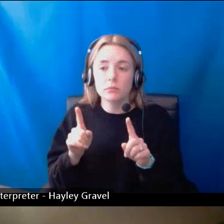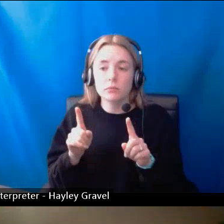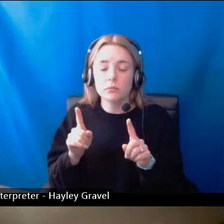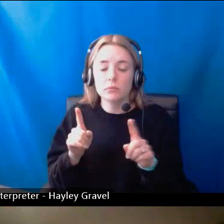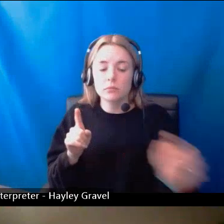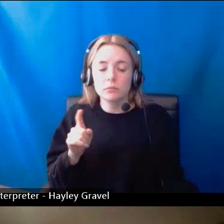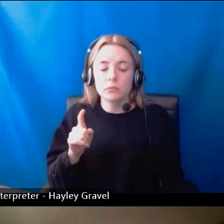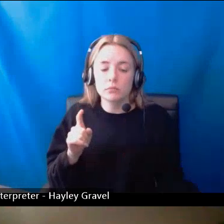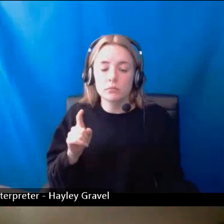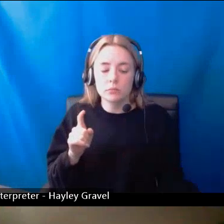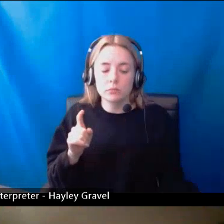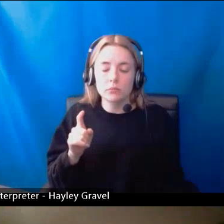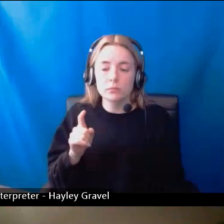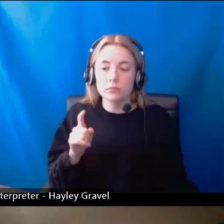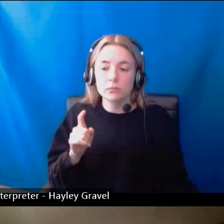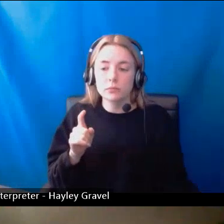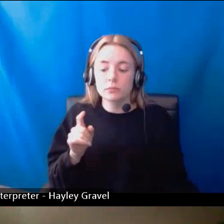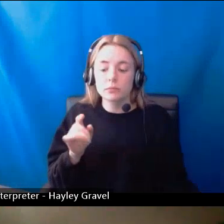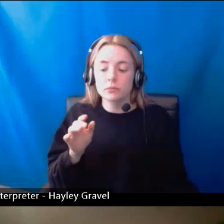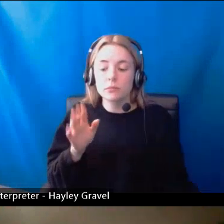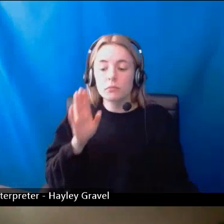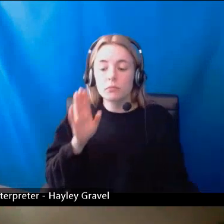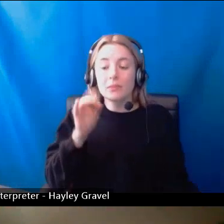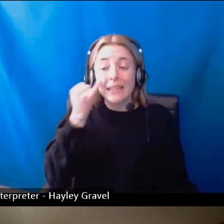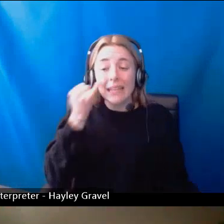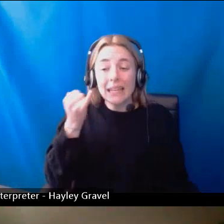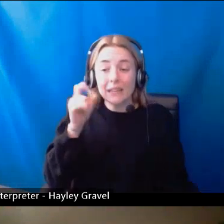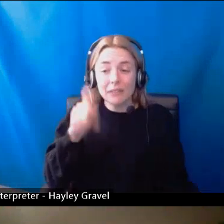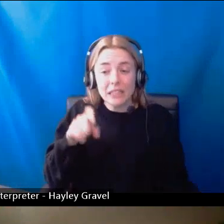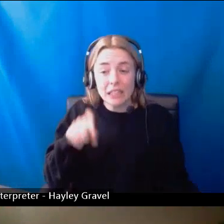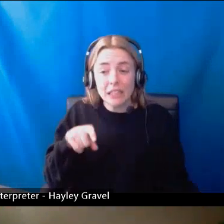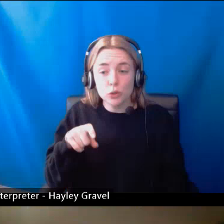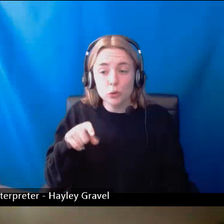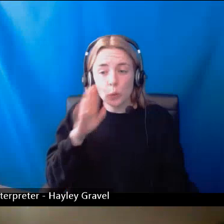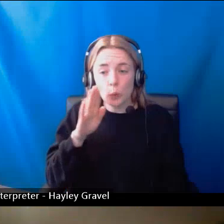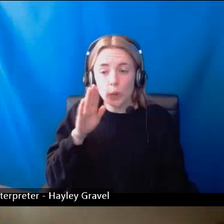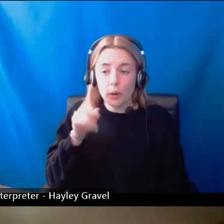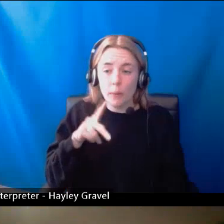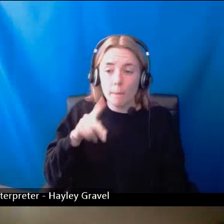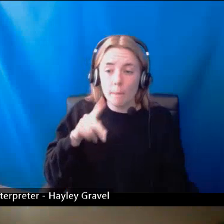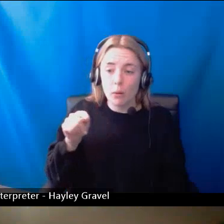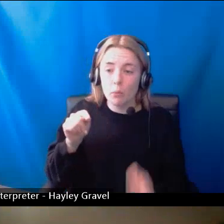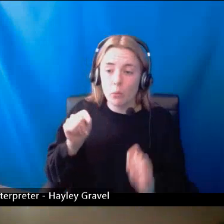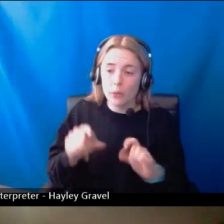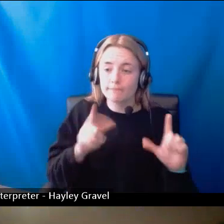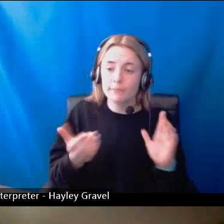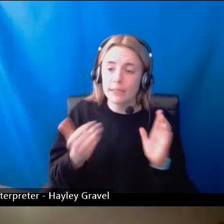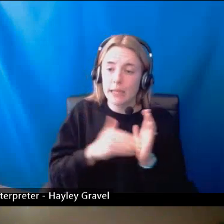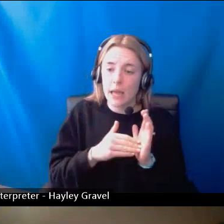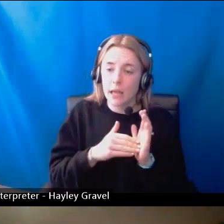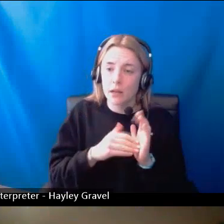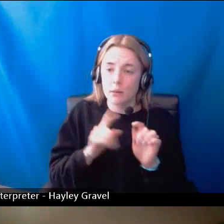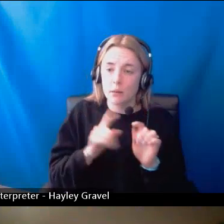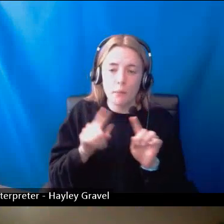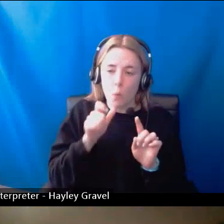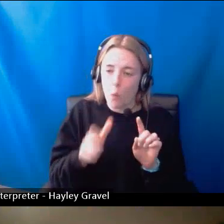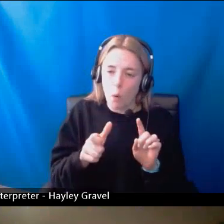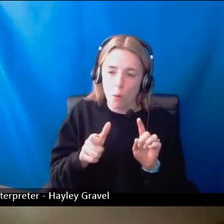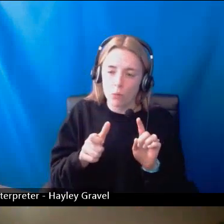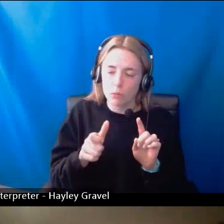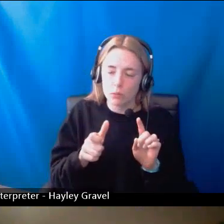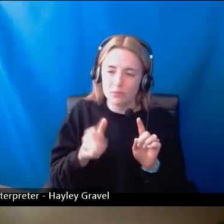back to that PowerPoint conversation later if we need to address that. That will not be a stressful situation. Okay, that'll